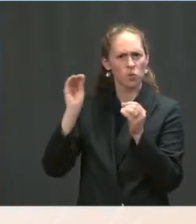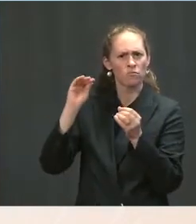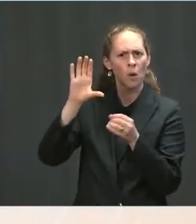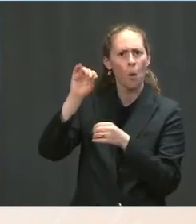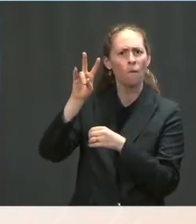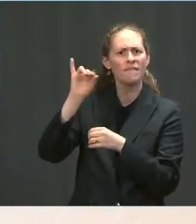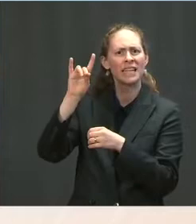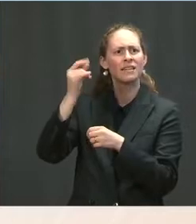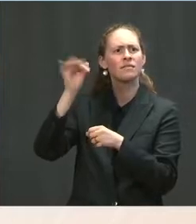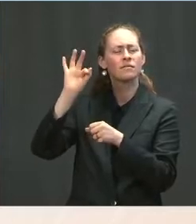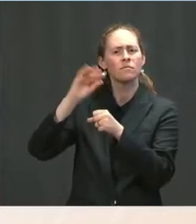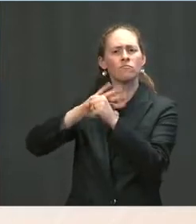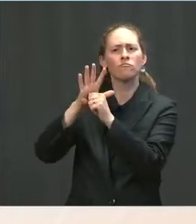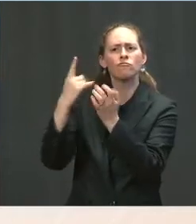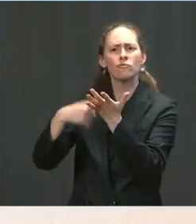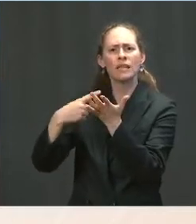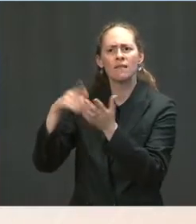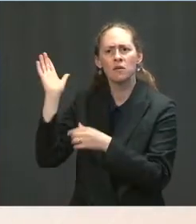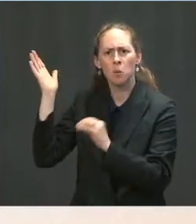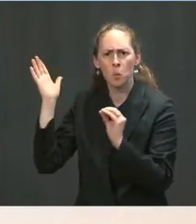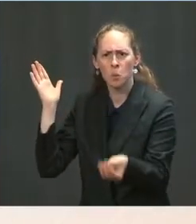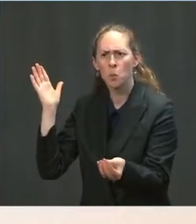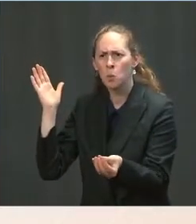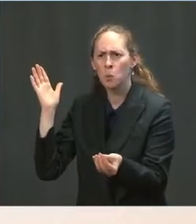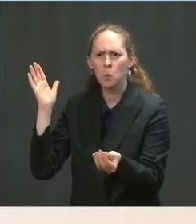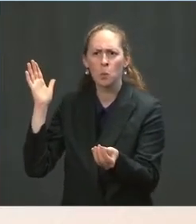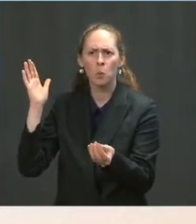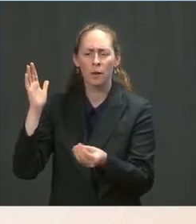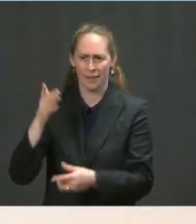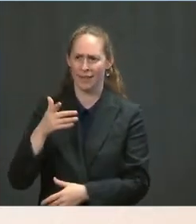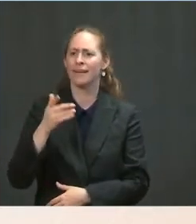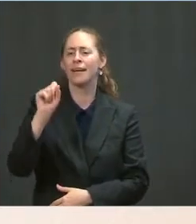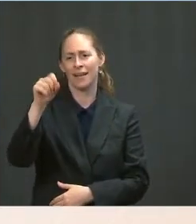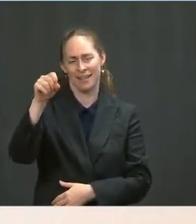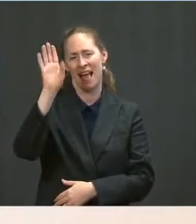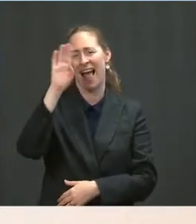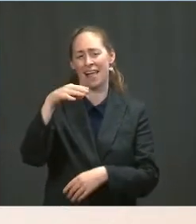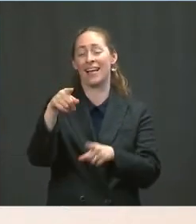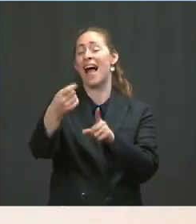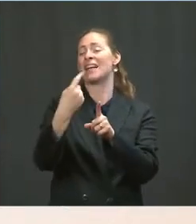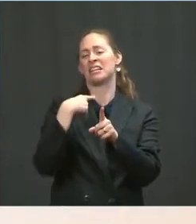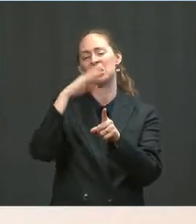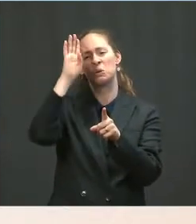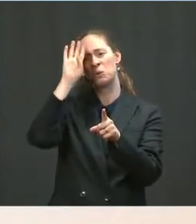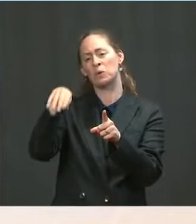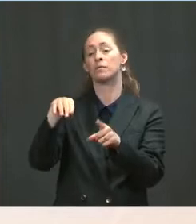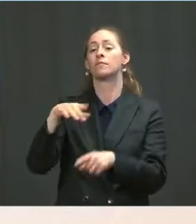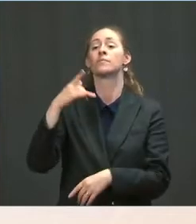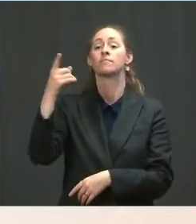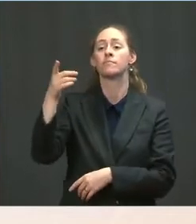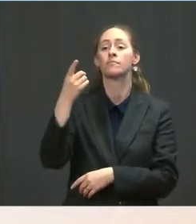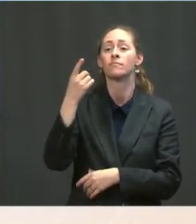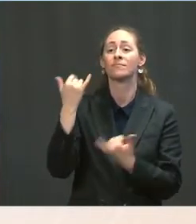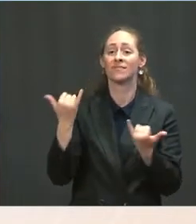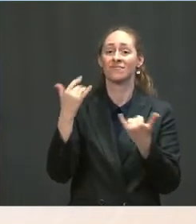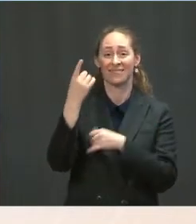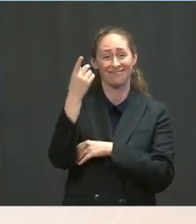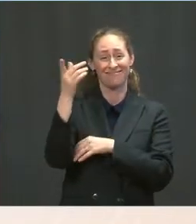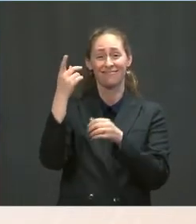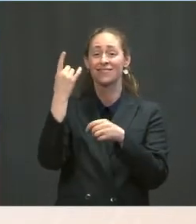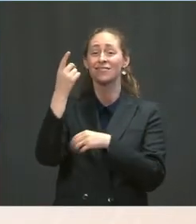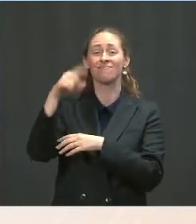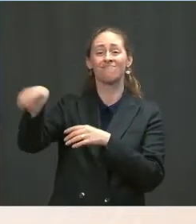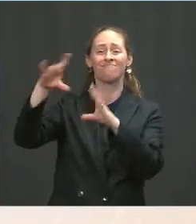you all are asking me, but the doctors have been on national television all week speaking to this, answering